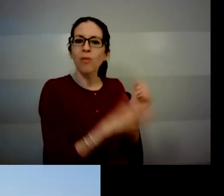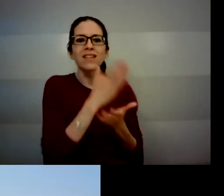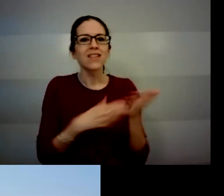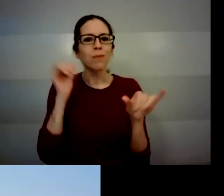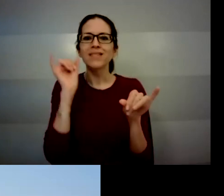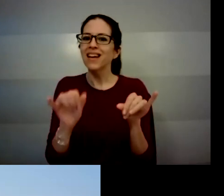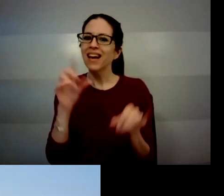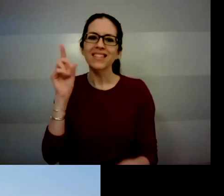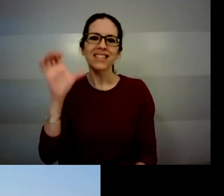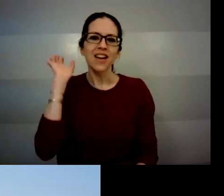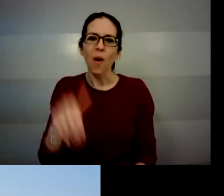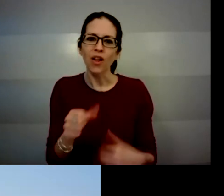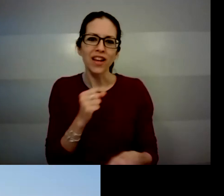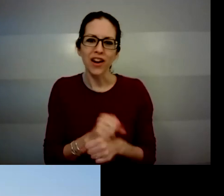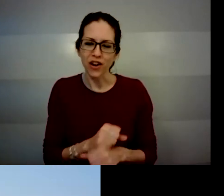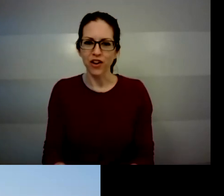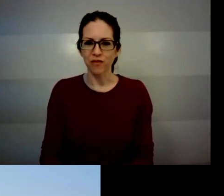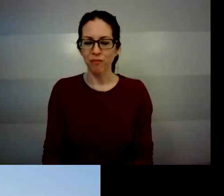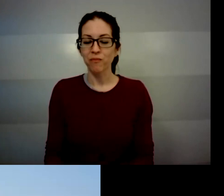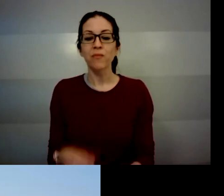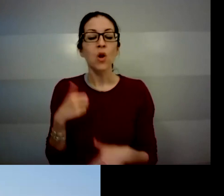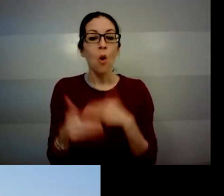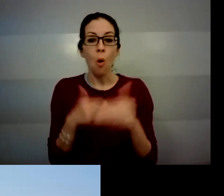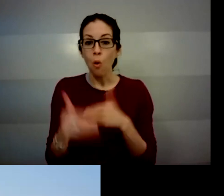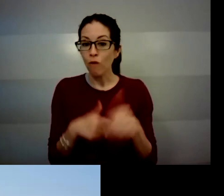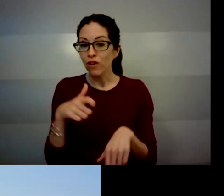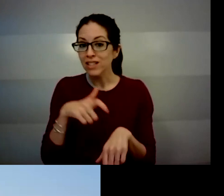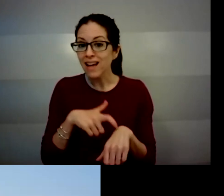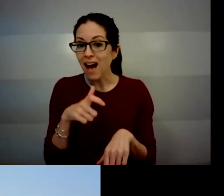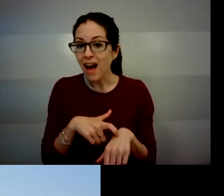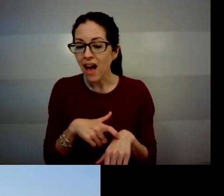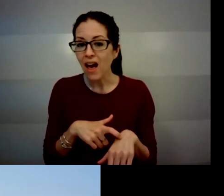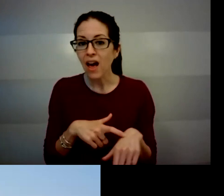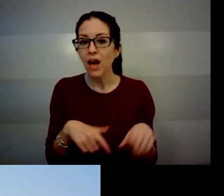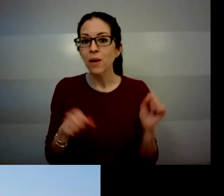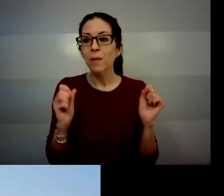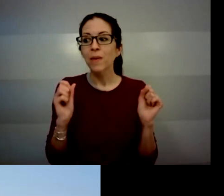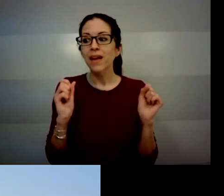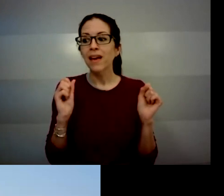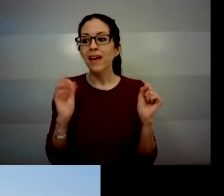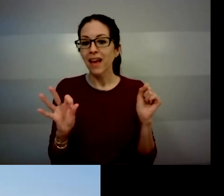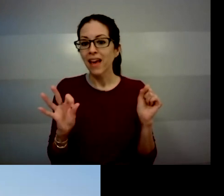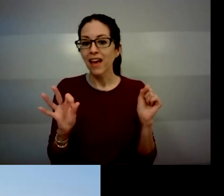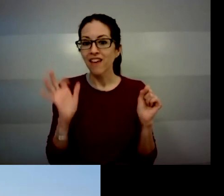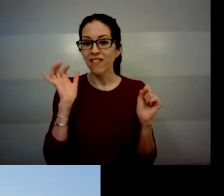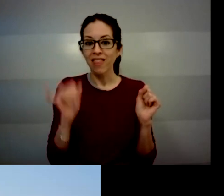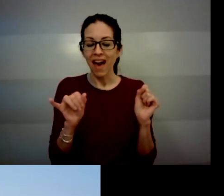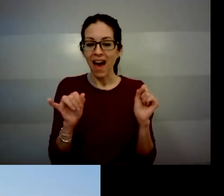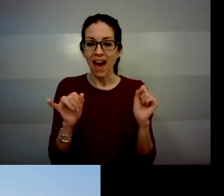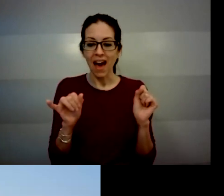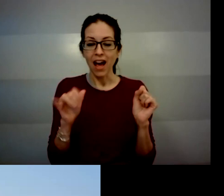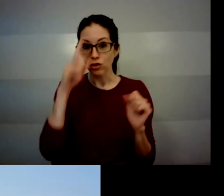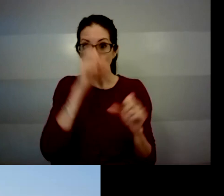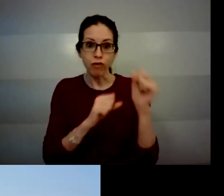the whole year. So over time, if that strategy, staying around the DC